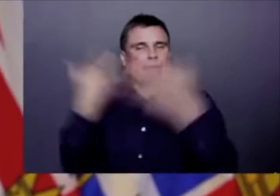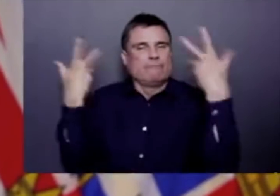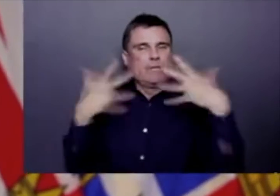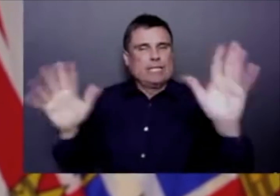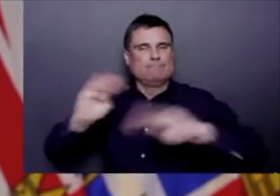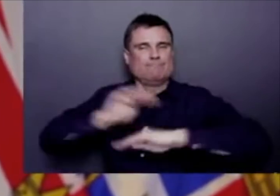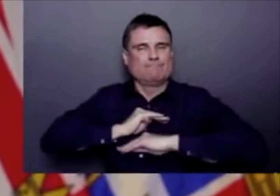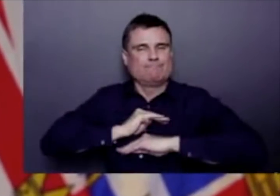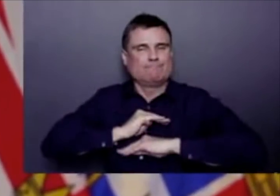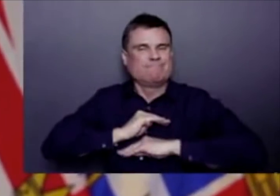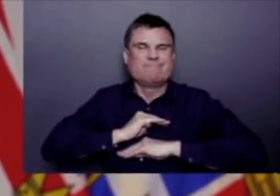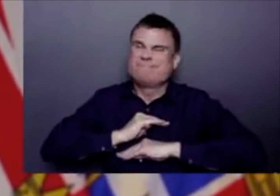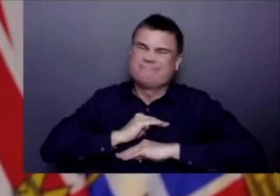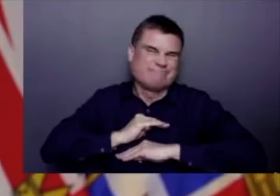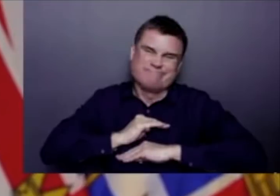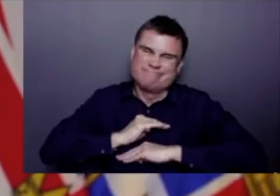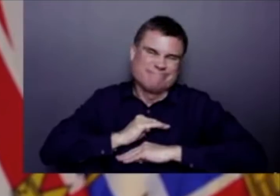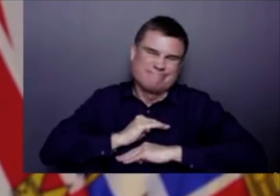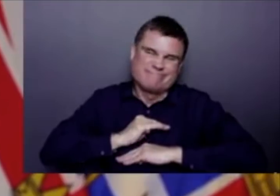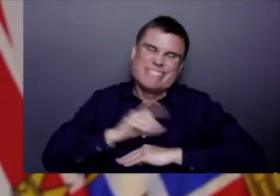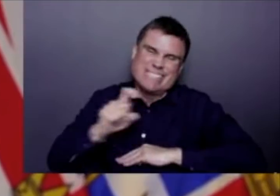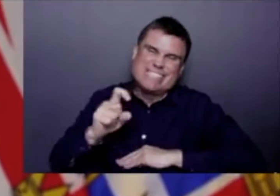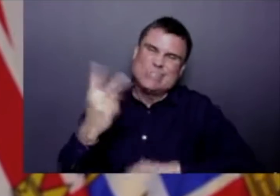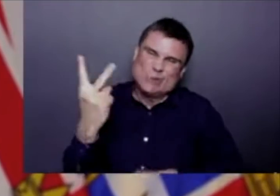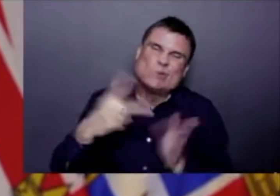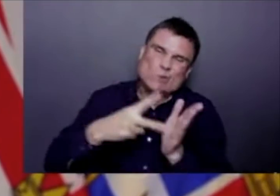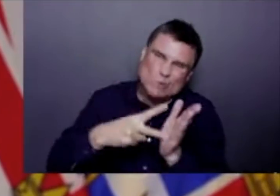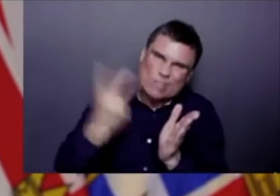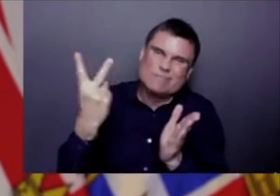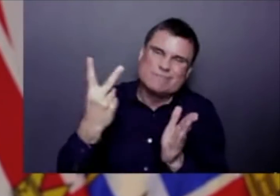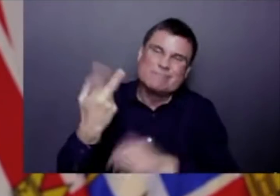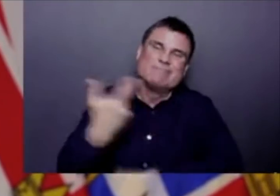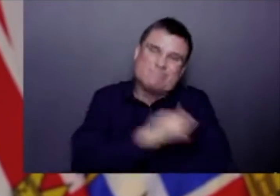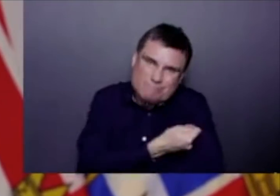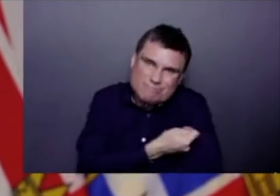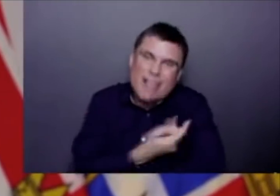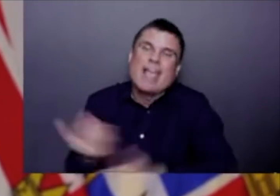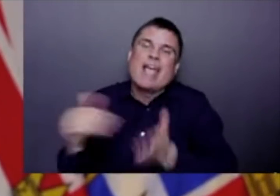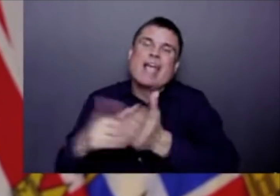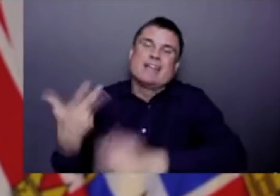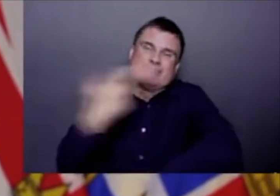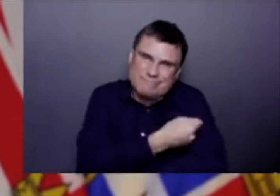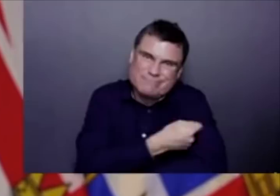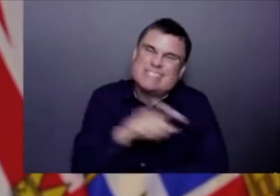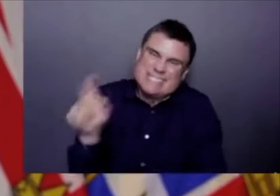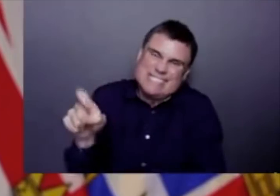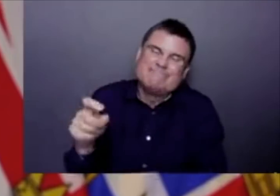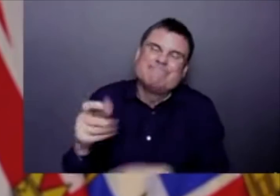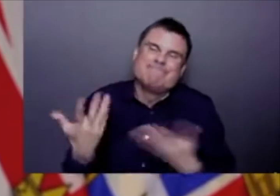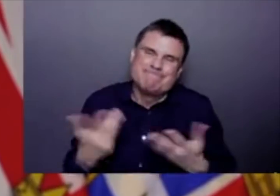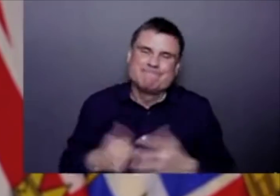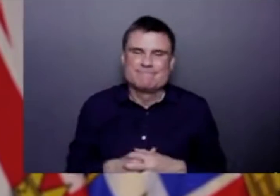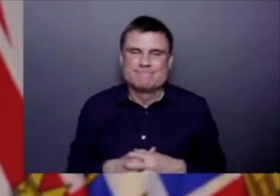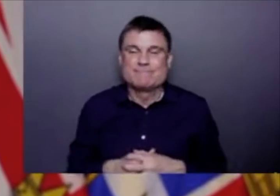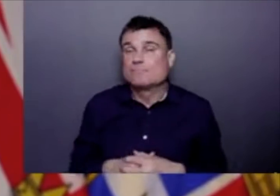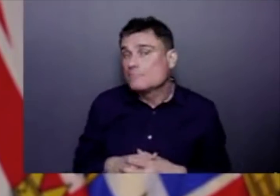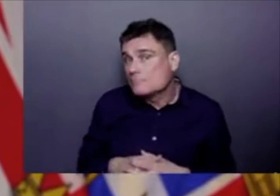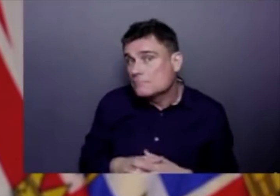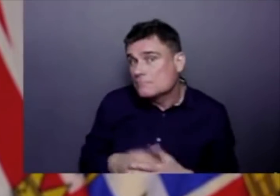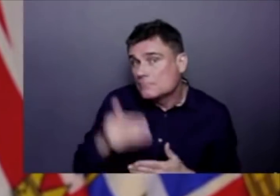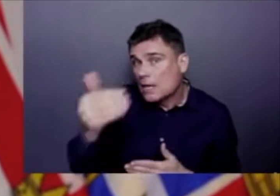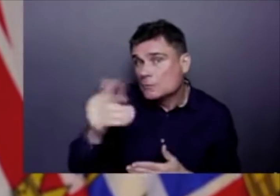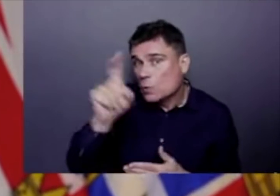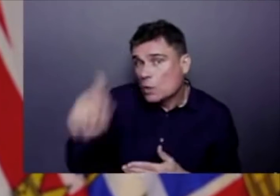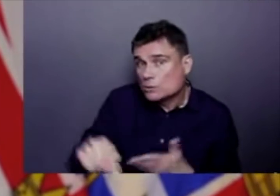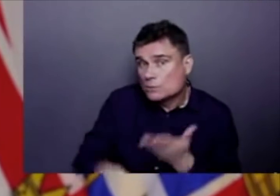Hi, Dr. Bonnie Henry. Sorry, I was going to call you Dr. Bonnie. Congratulations on getting 12,000 vaccines in